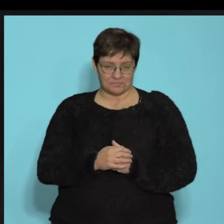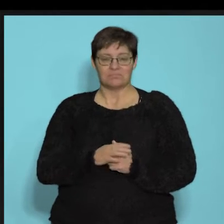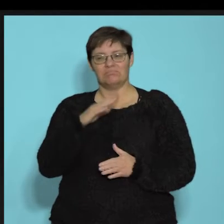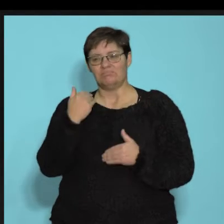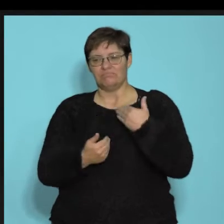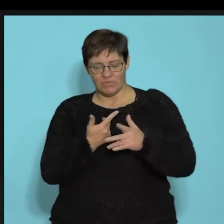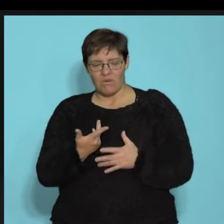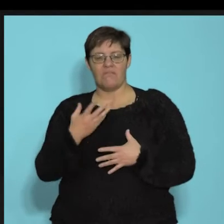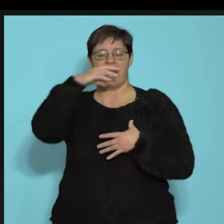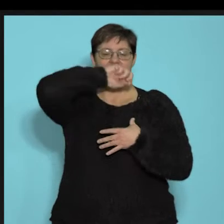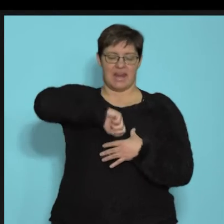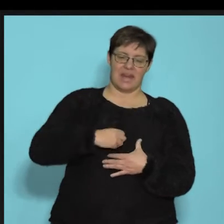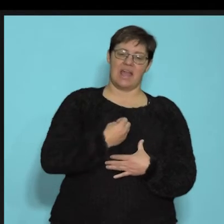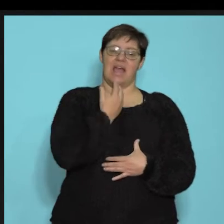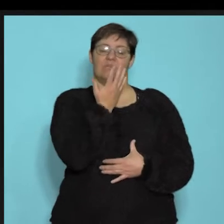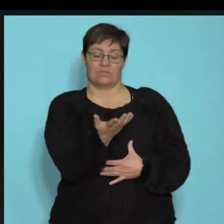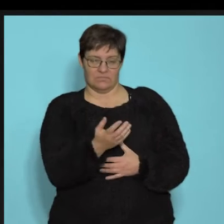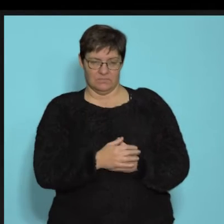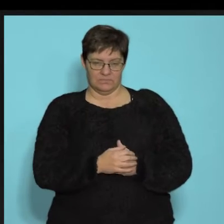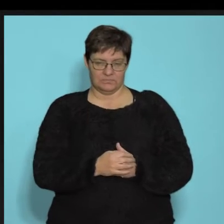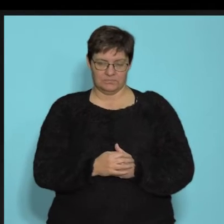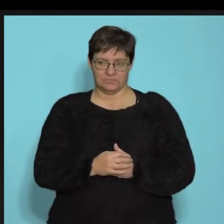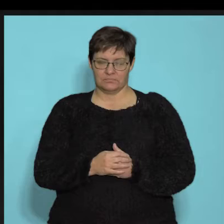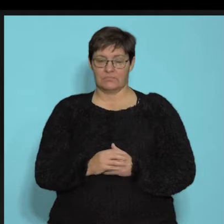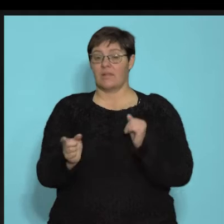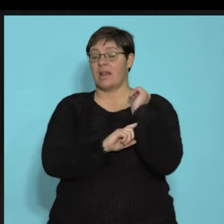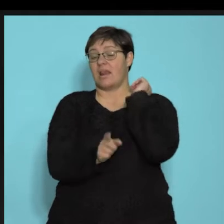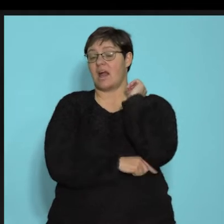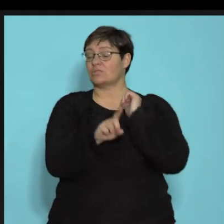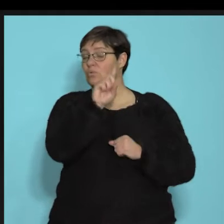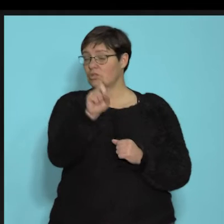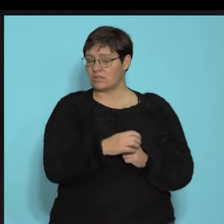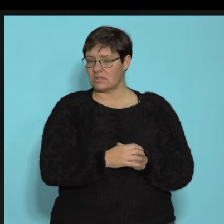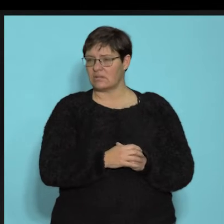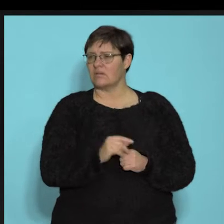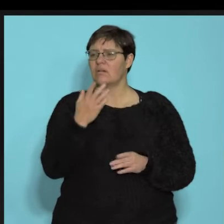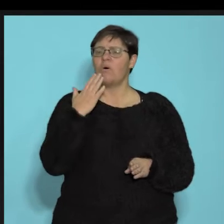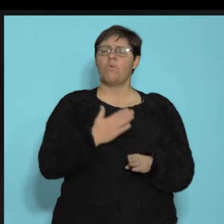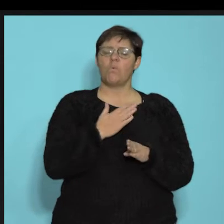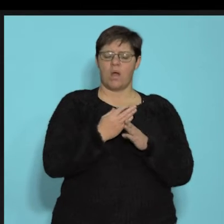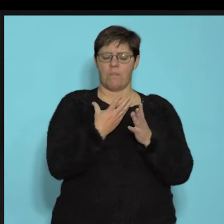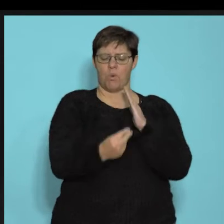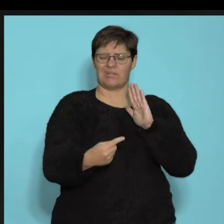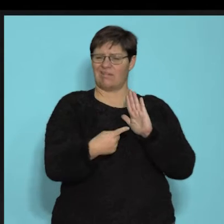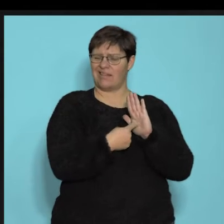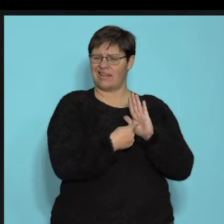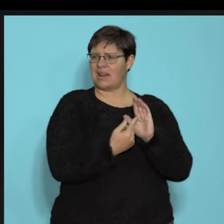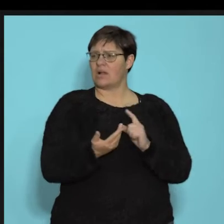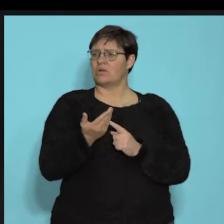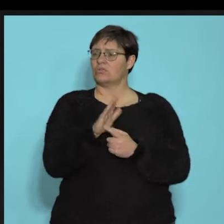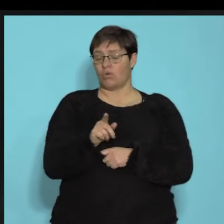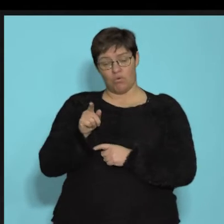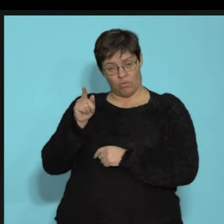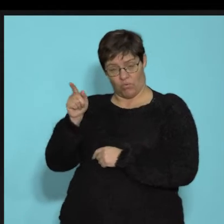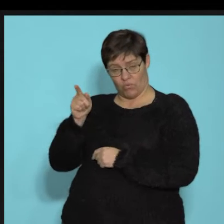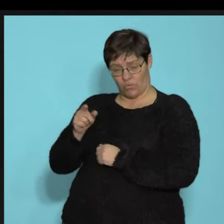process of inhalation, exhalation. The last question here is, how does the working model shown in the